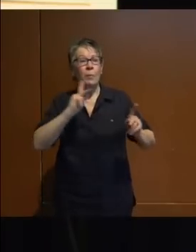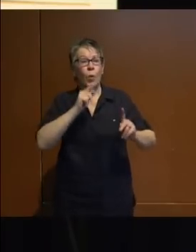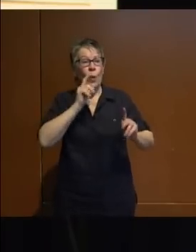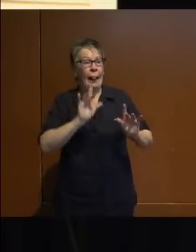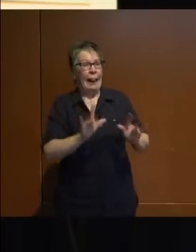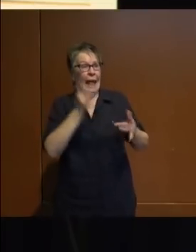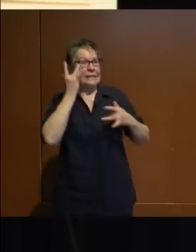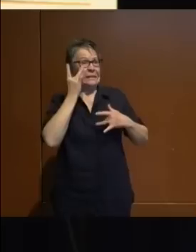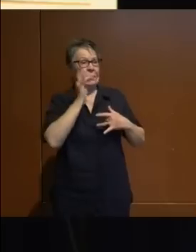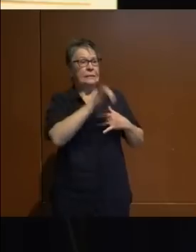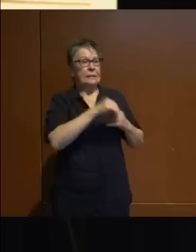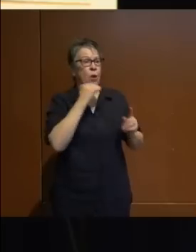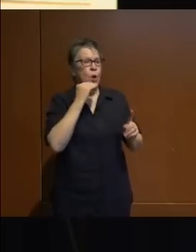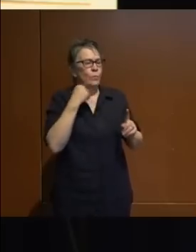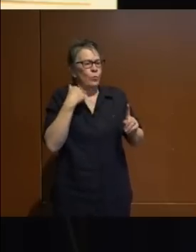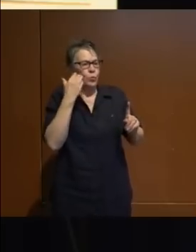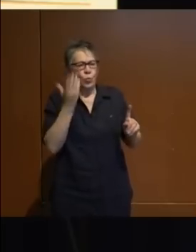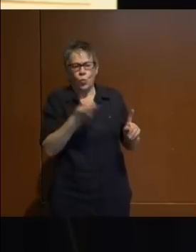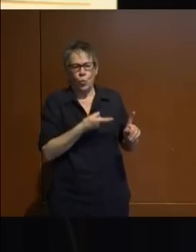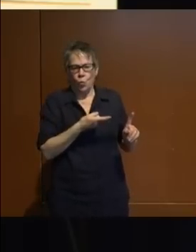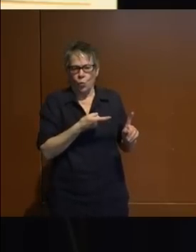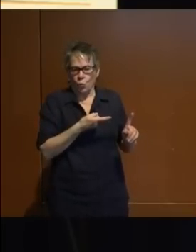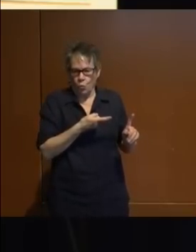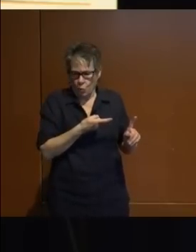what was the question?